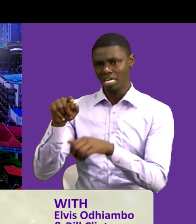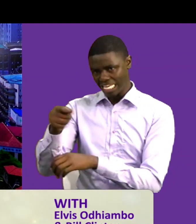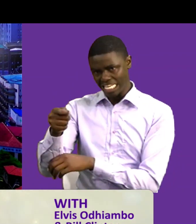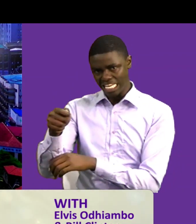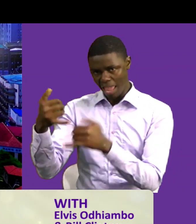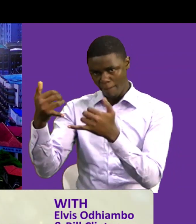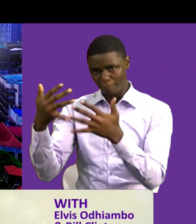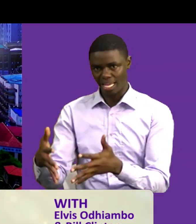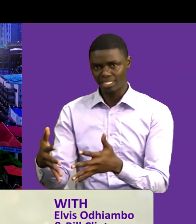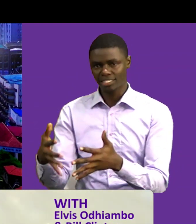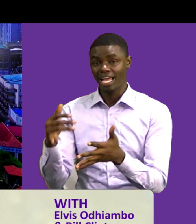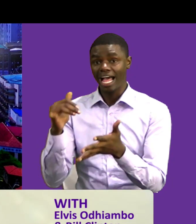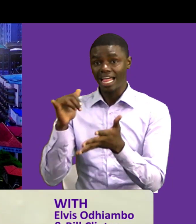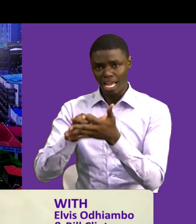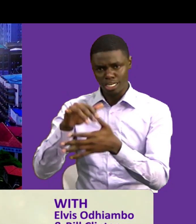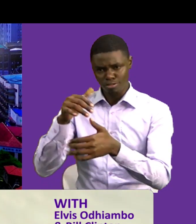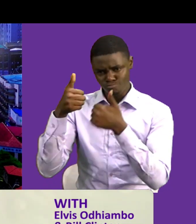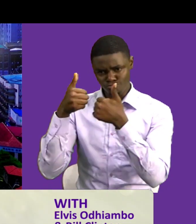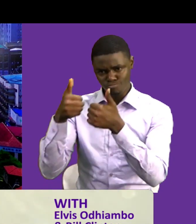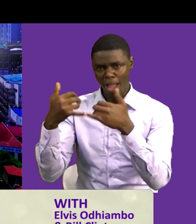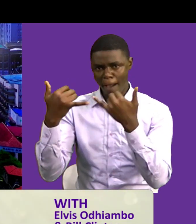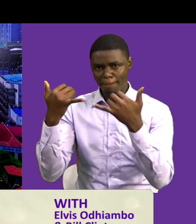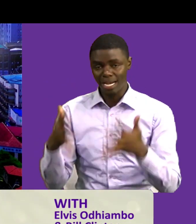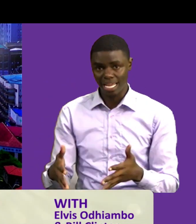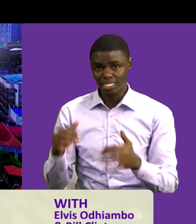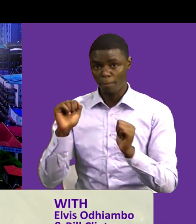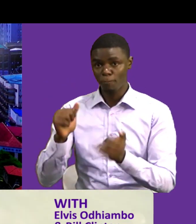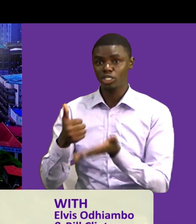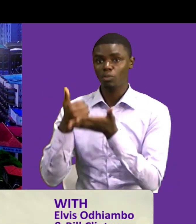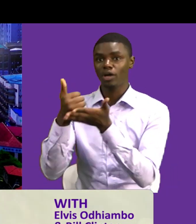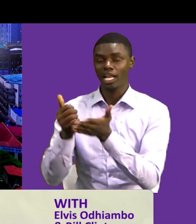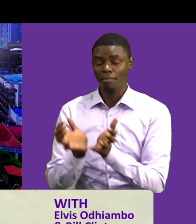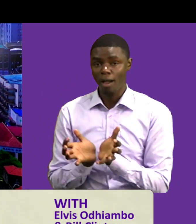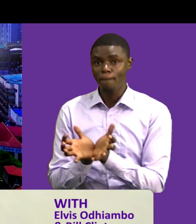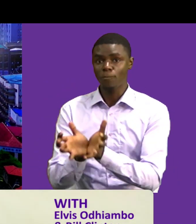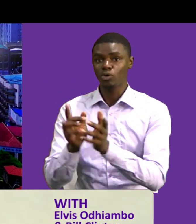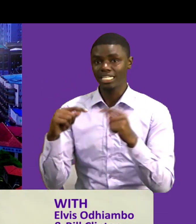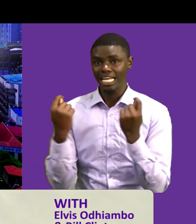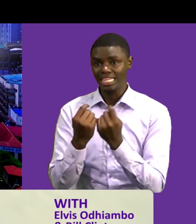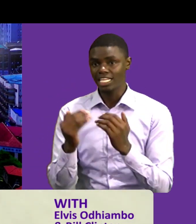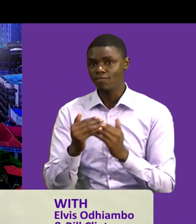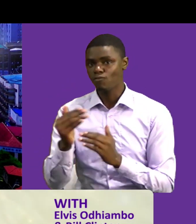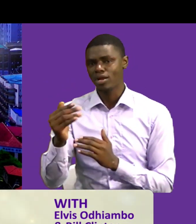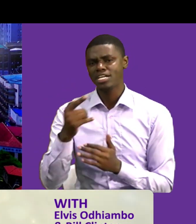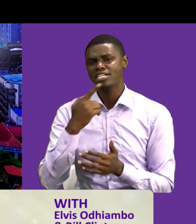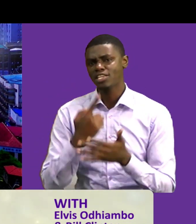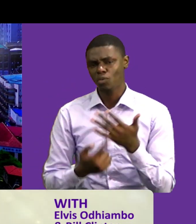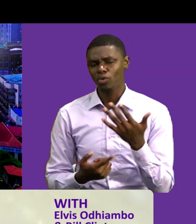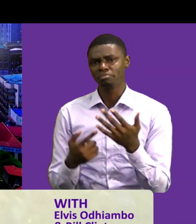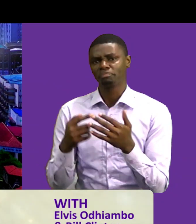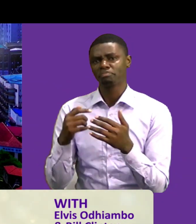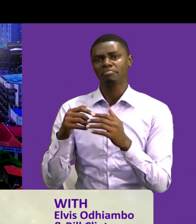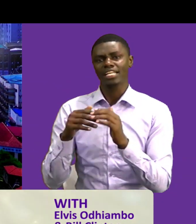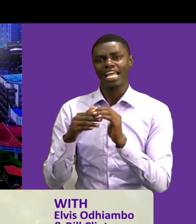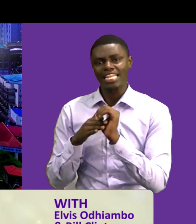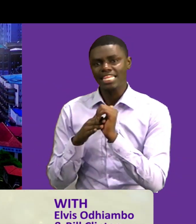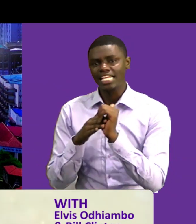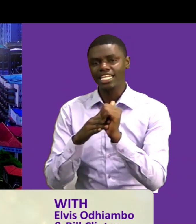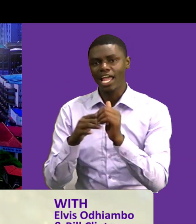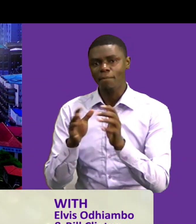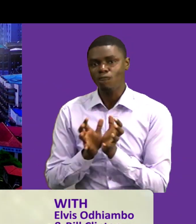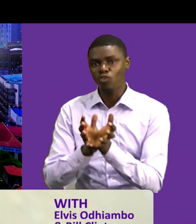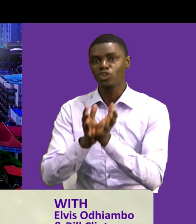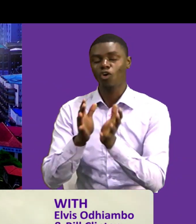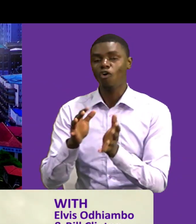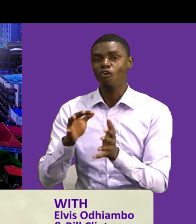players that are good players that can help push the team forward. Let's say the driving force of Brentford